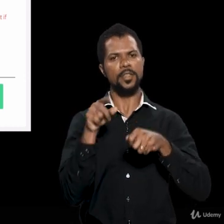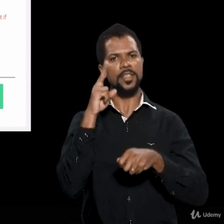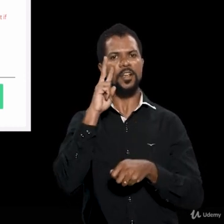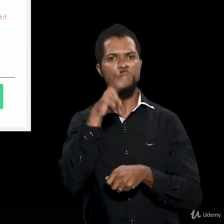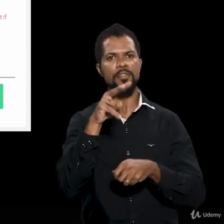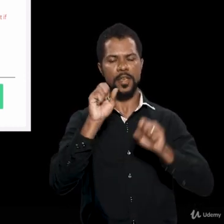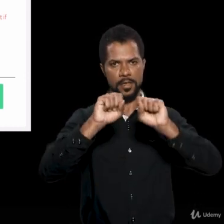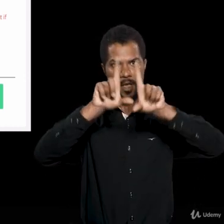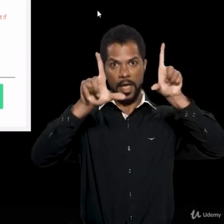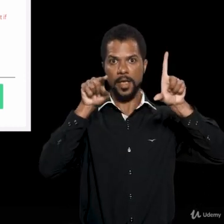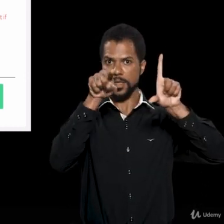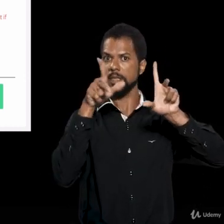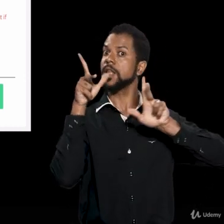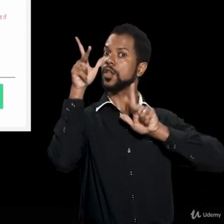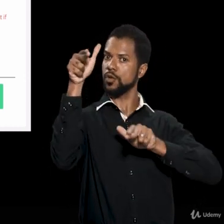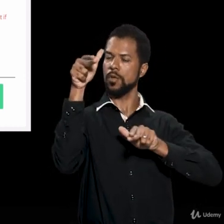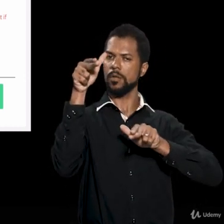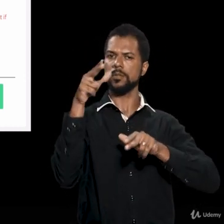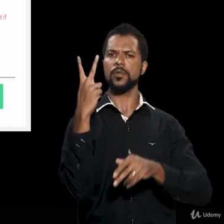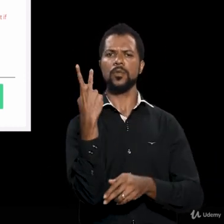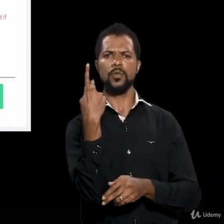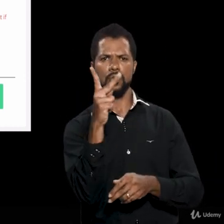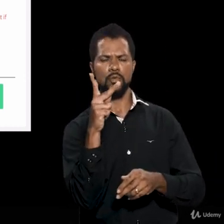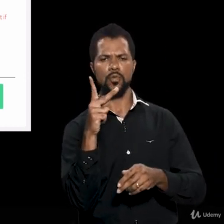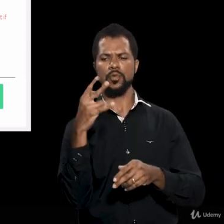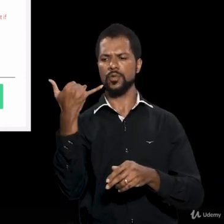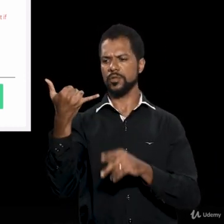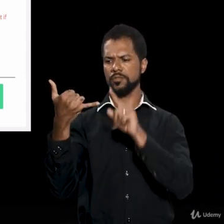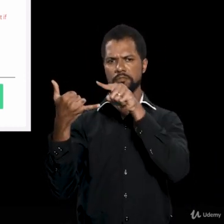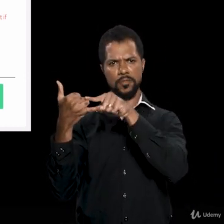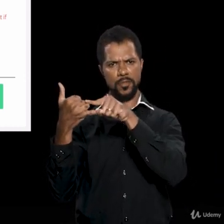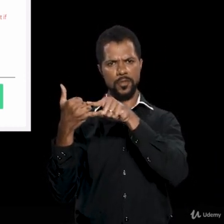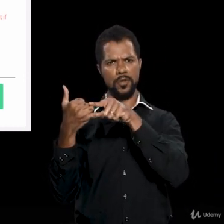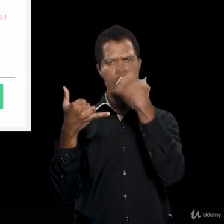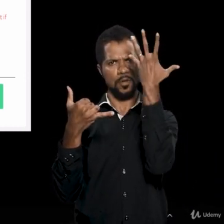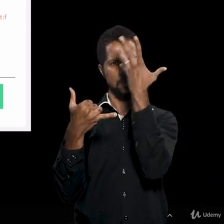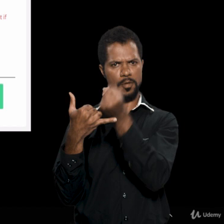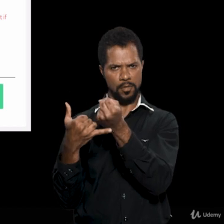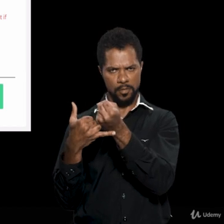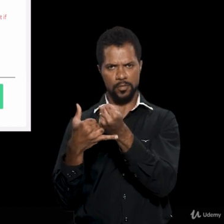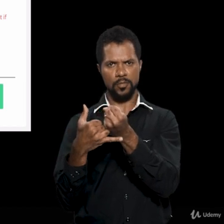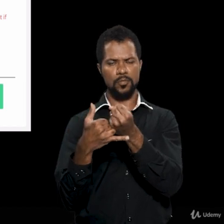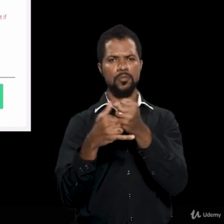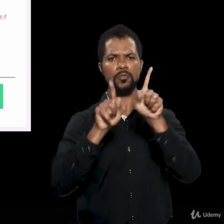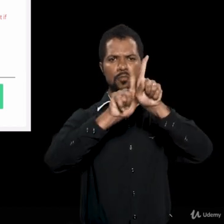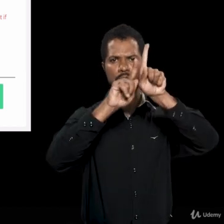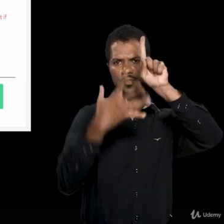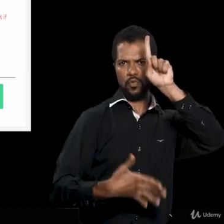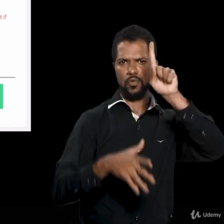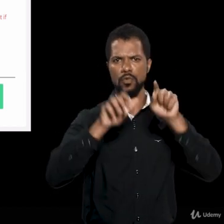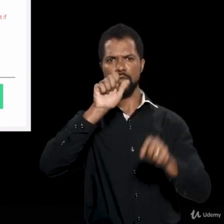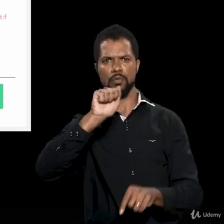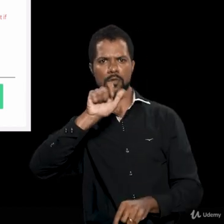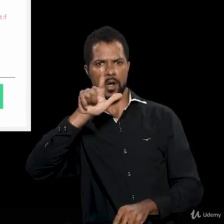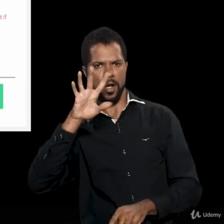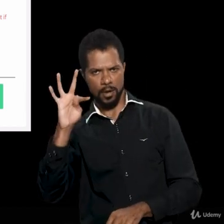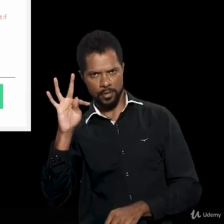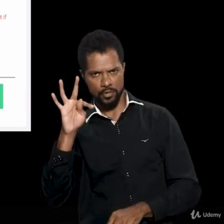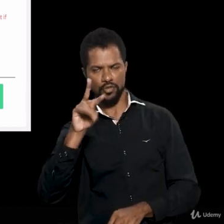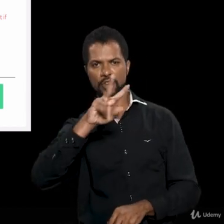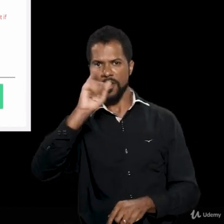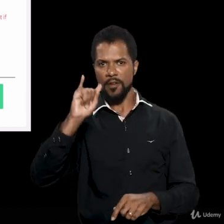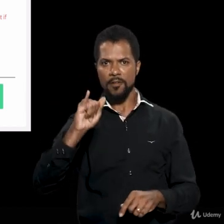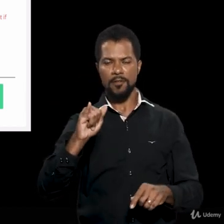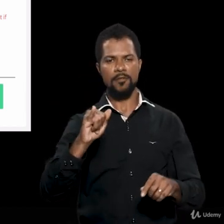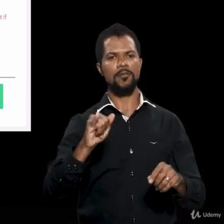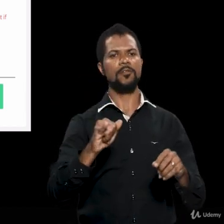have this screen, okay? After you've downloaded Google Authenticator, you're going to click on plus,